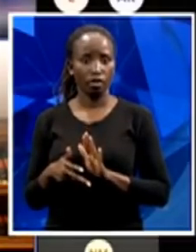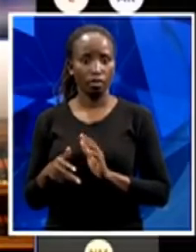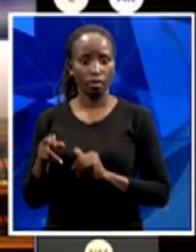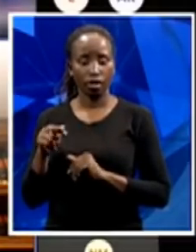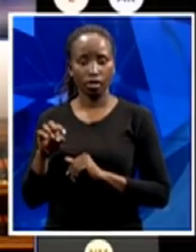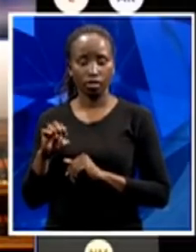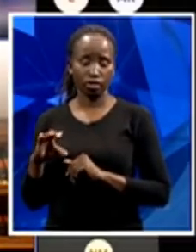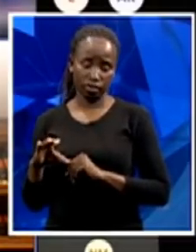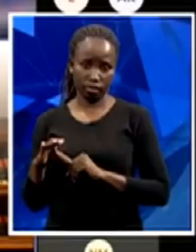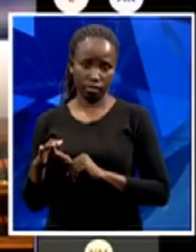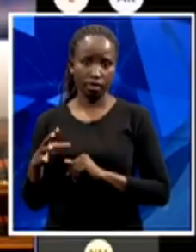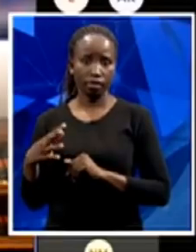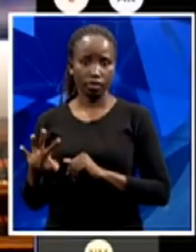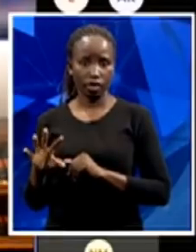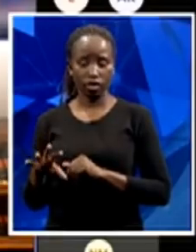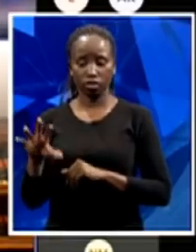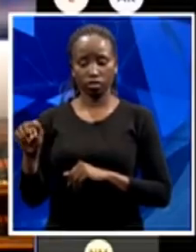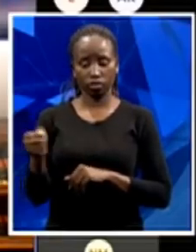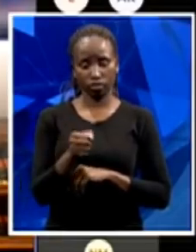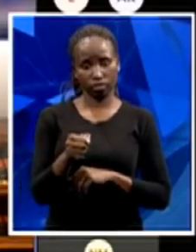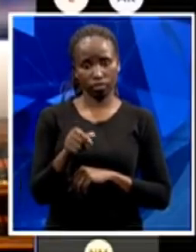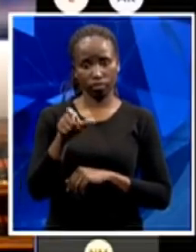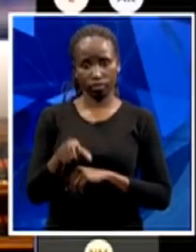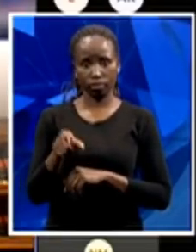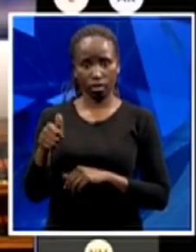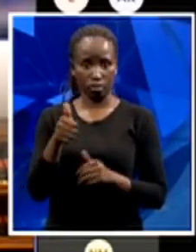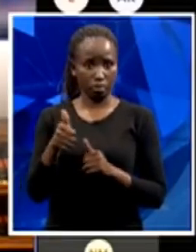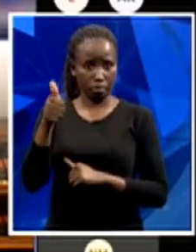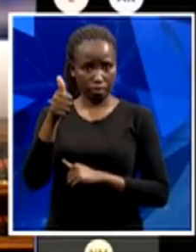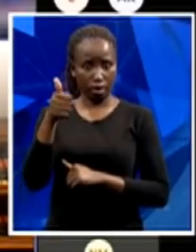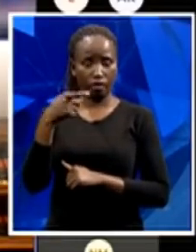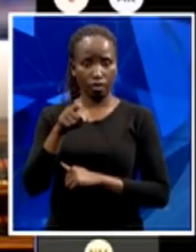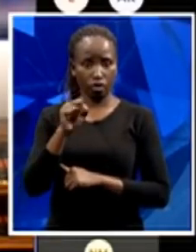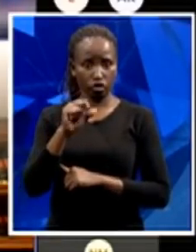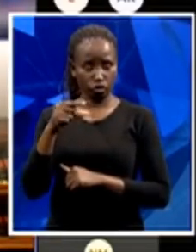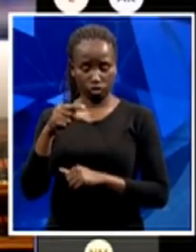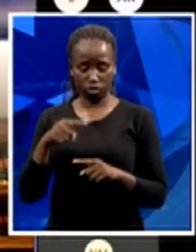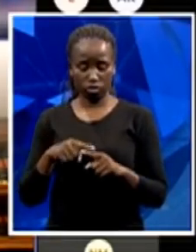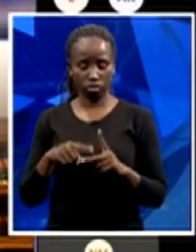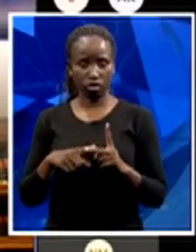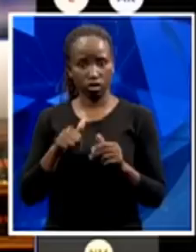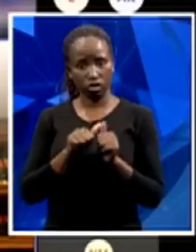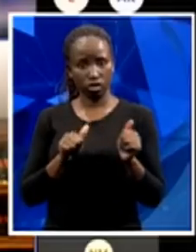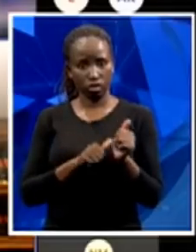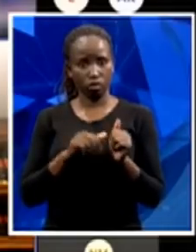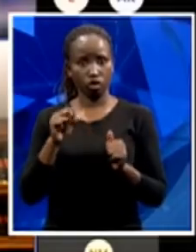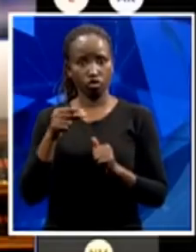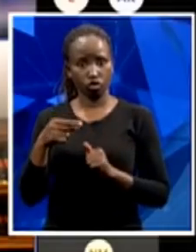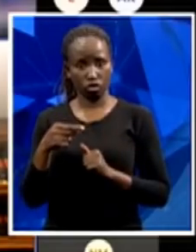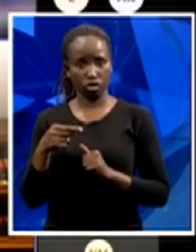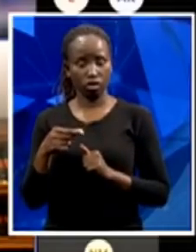authority to the Secretary-General and to the Deputy Secretary-General, she relied on the very same provisions of